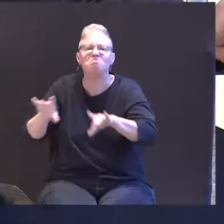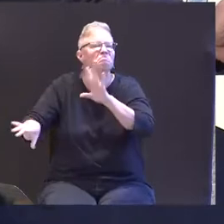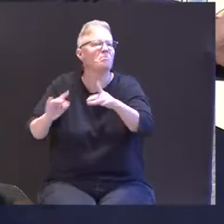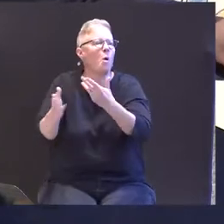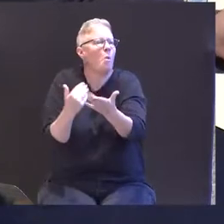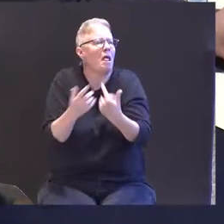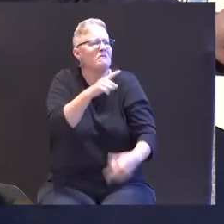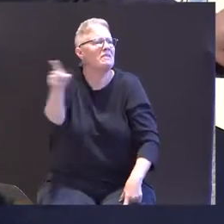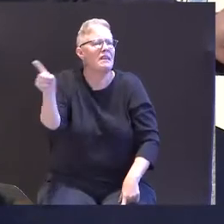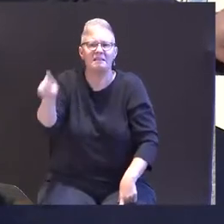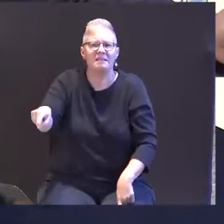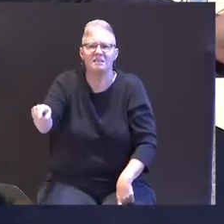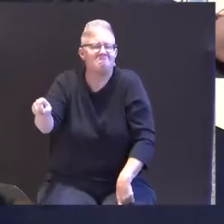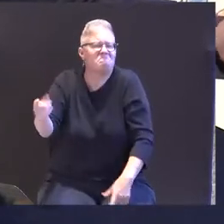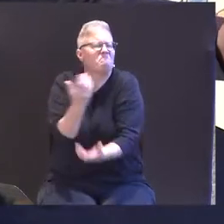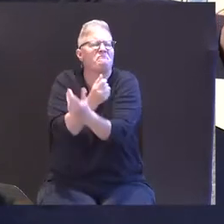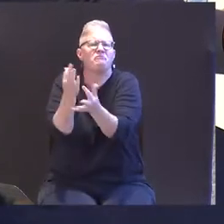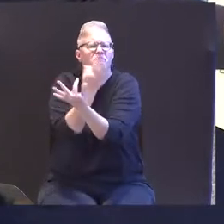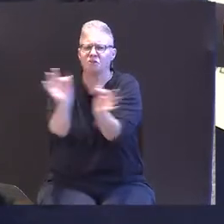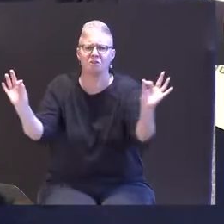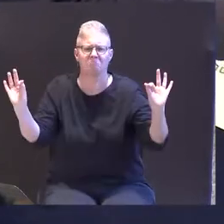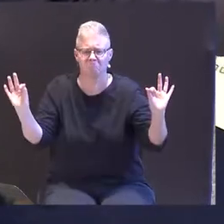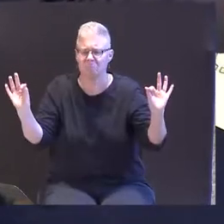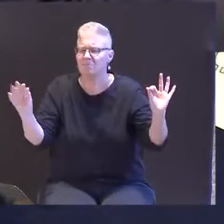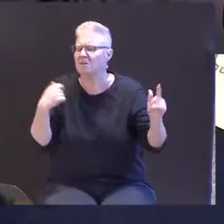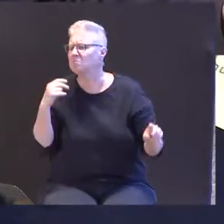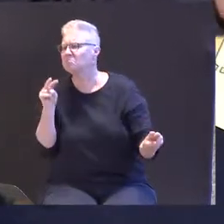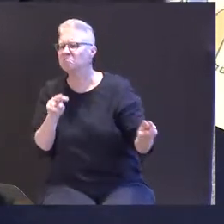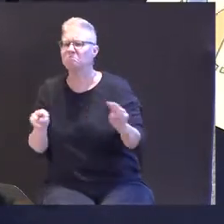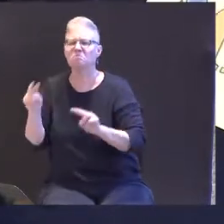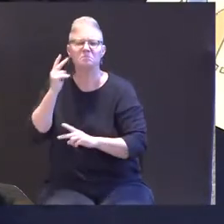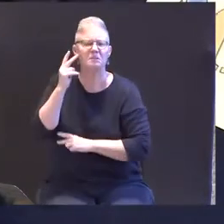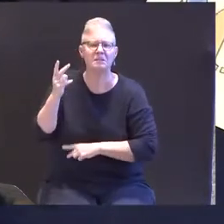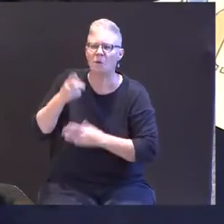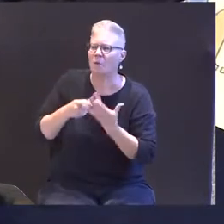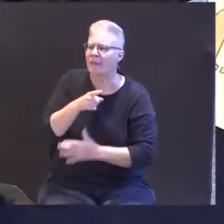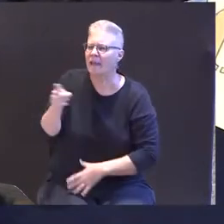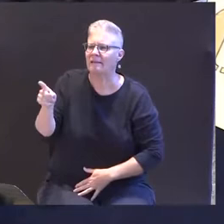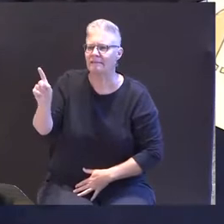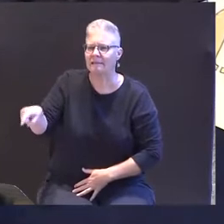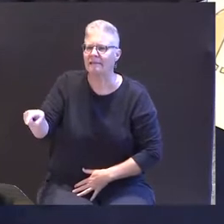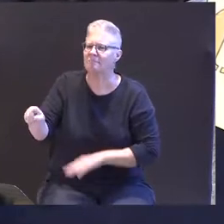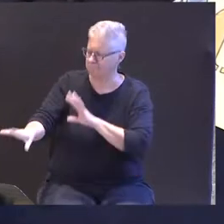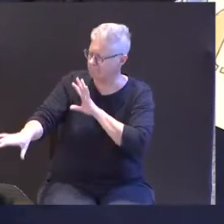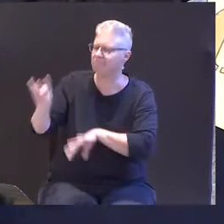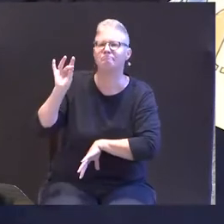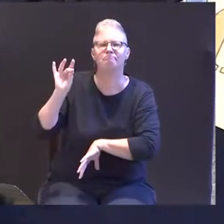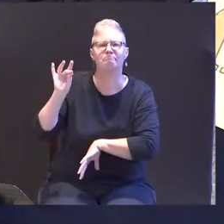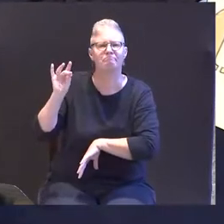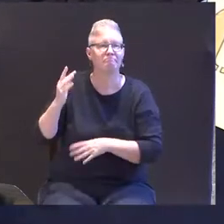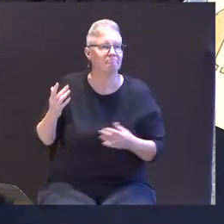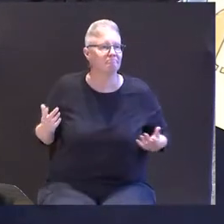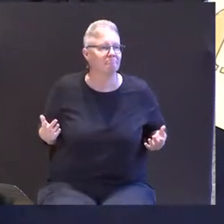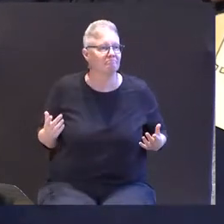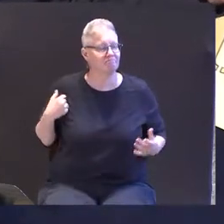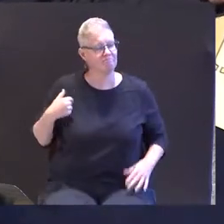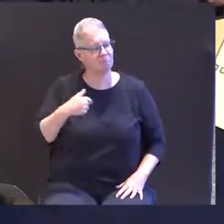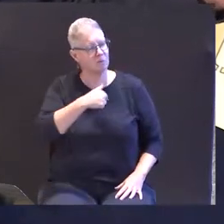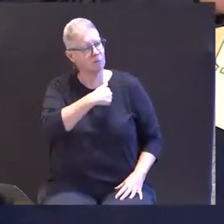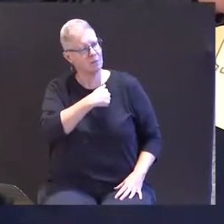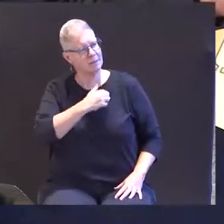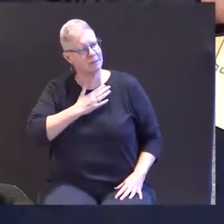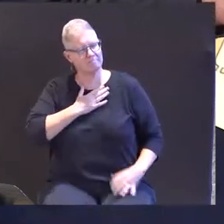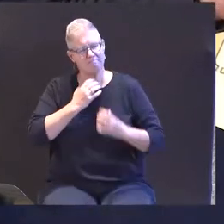absolutely free, just let it go, to see what they needed, to do what they needed to do with. We, my dear friends, this is